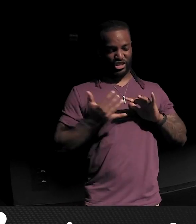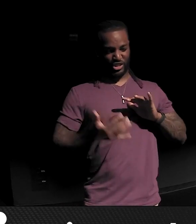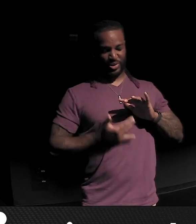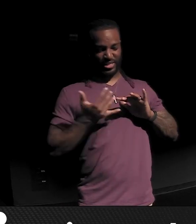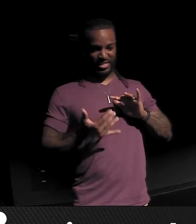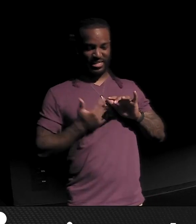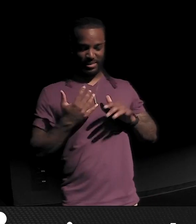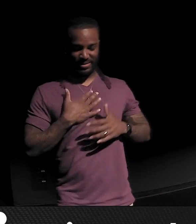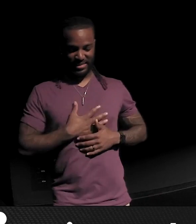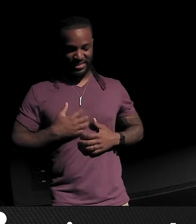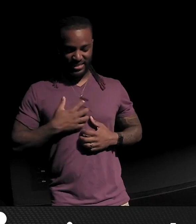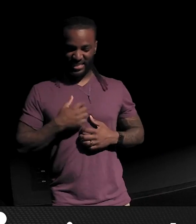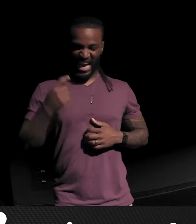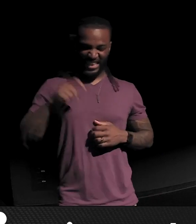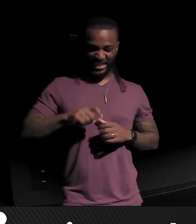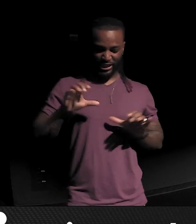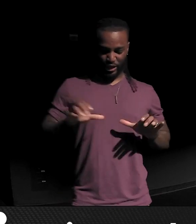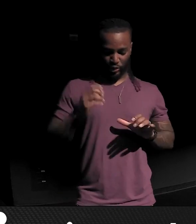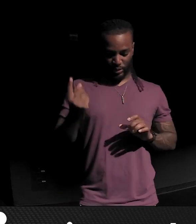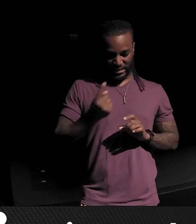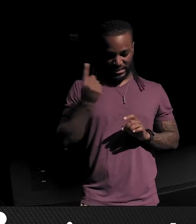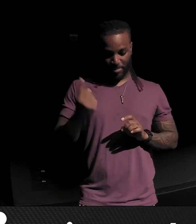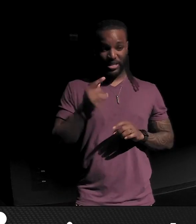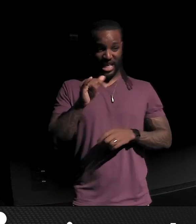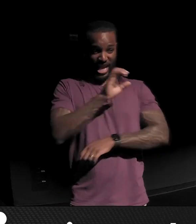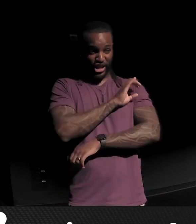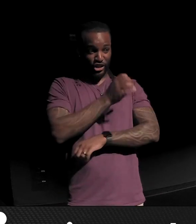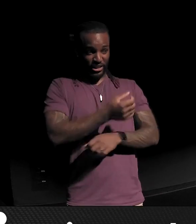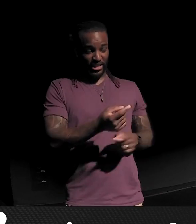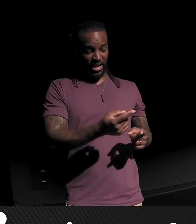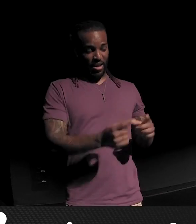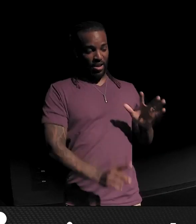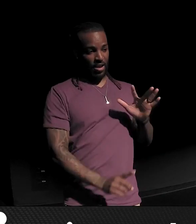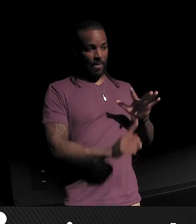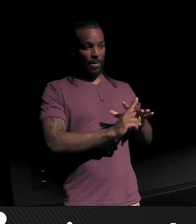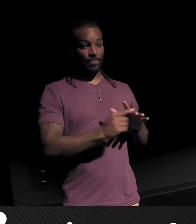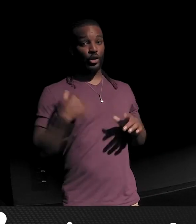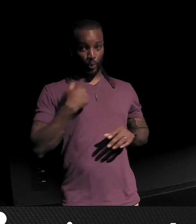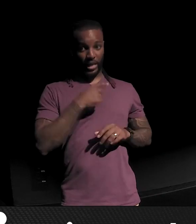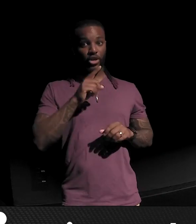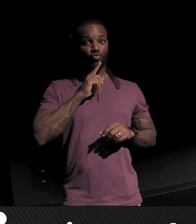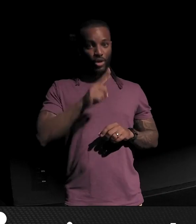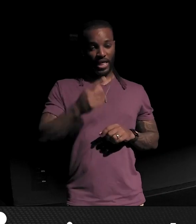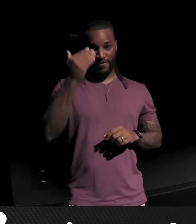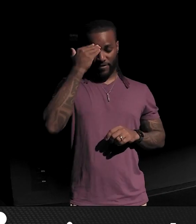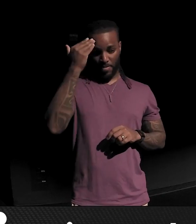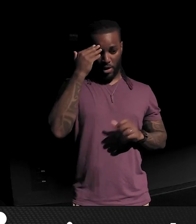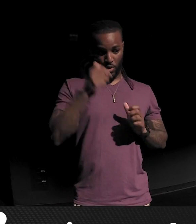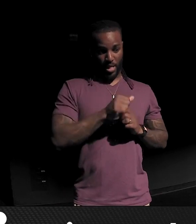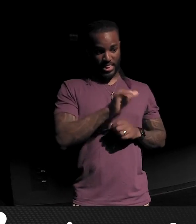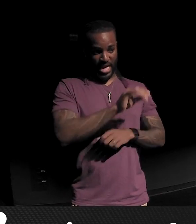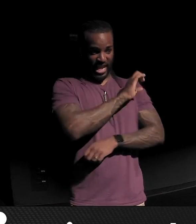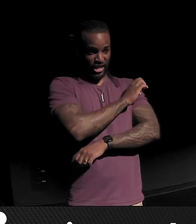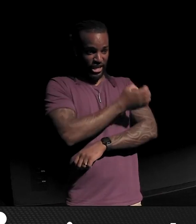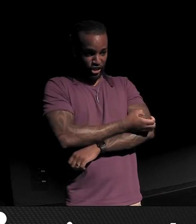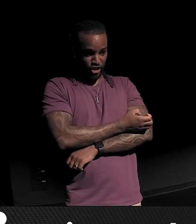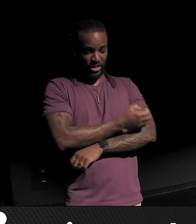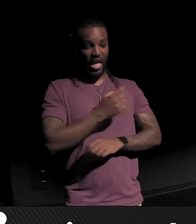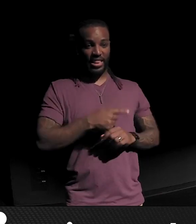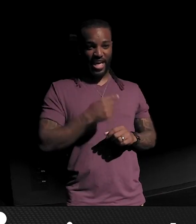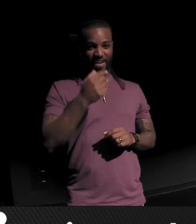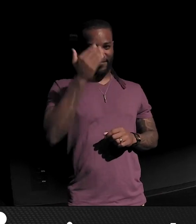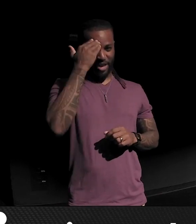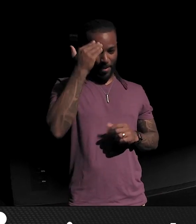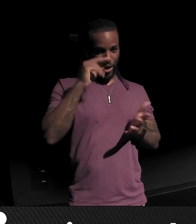something about it. There's actually energy that can come, and we can get really familiar with that kind of energy, and it can be so familiar it starts to feel normal